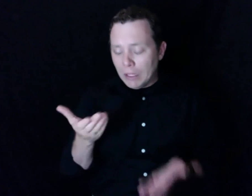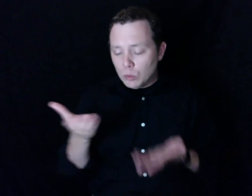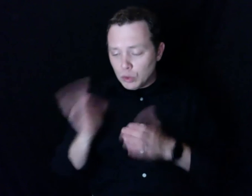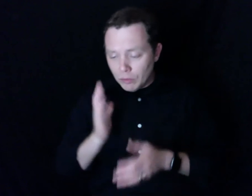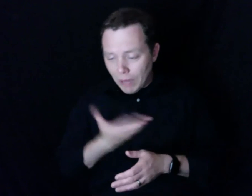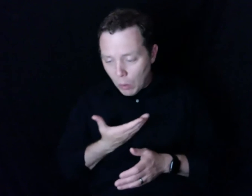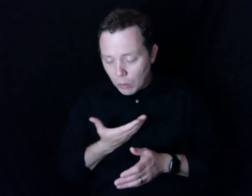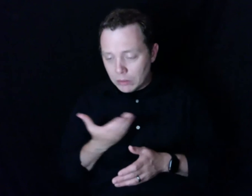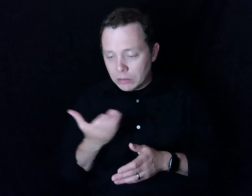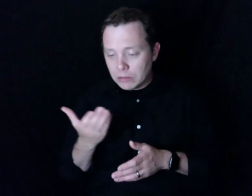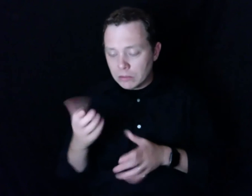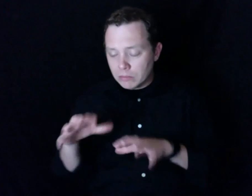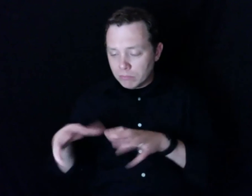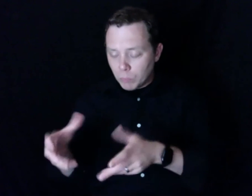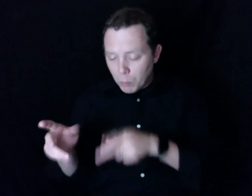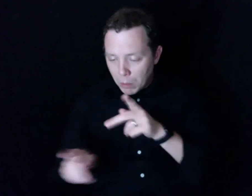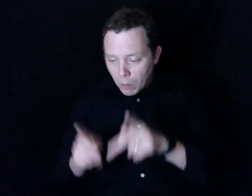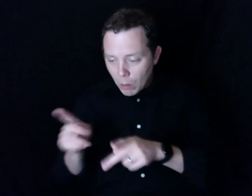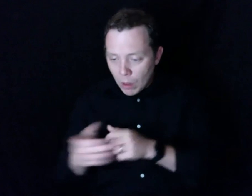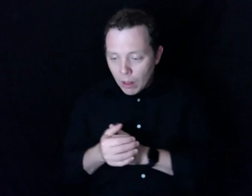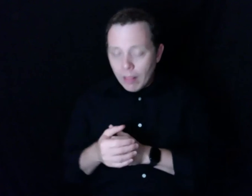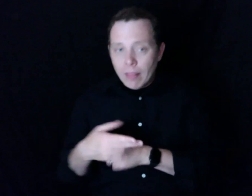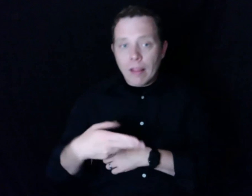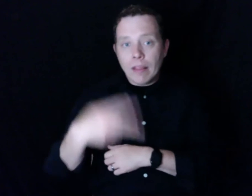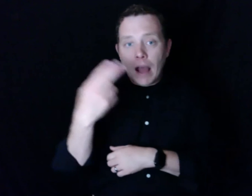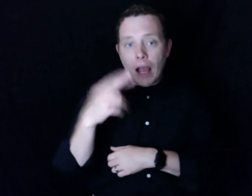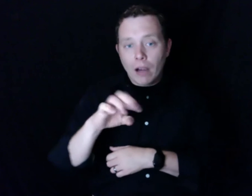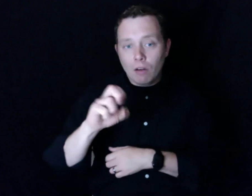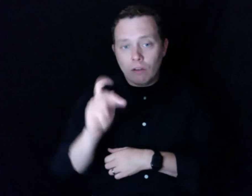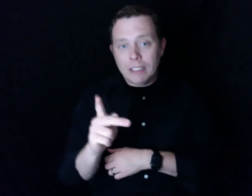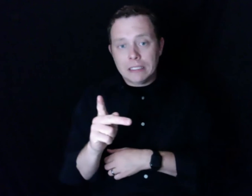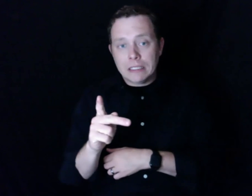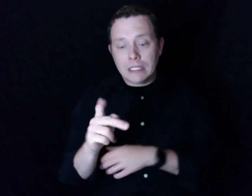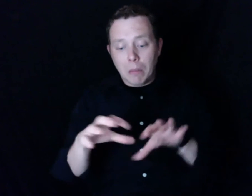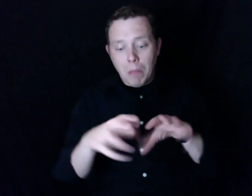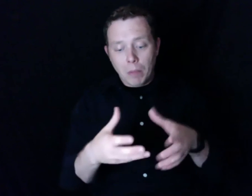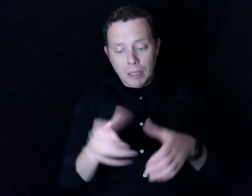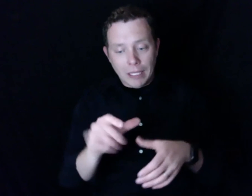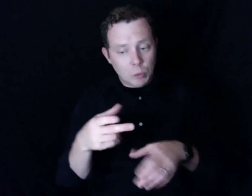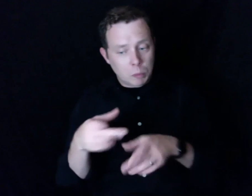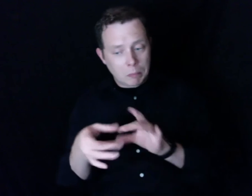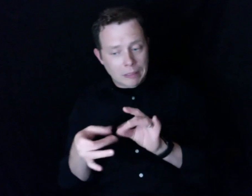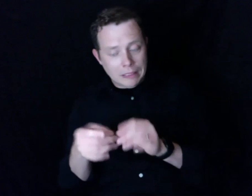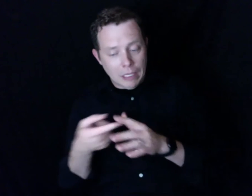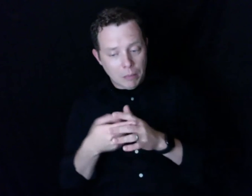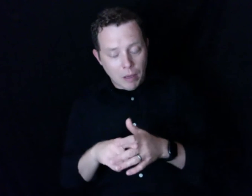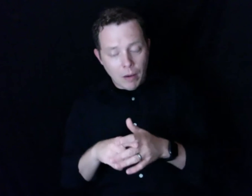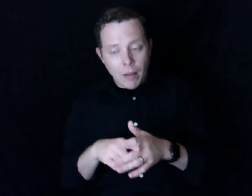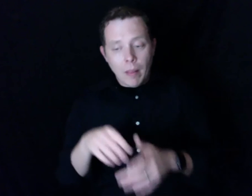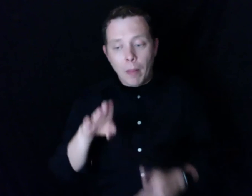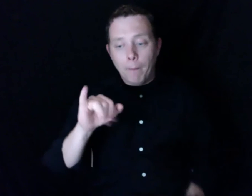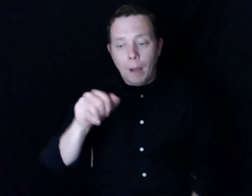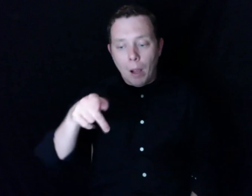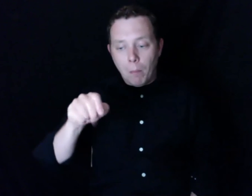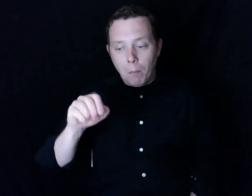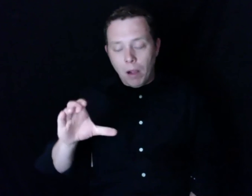Carrie, at the beginning mentioned how COVID is disproportionately affecting the BIPOC and Latinx